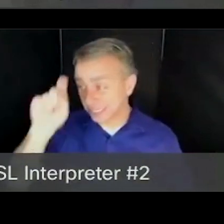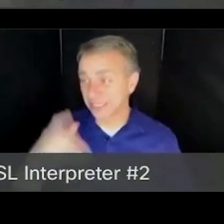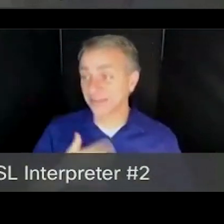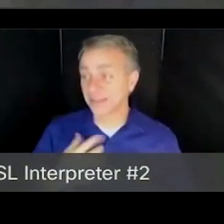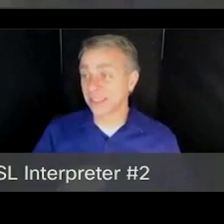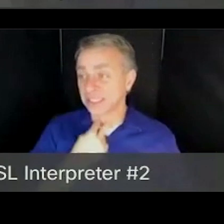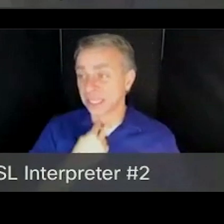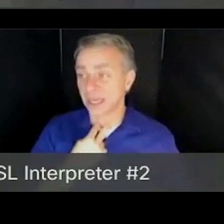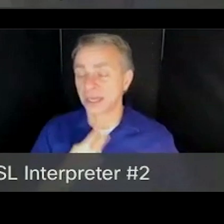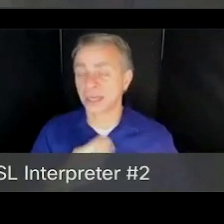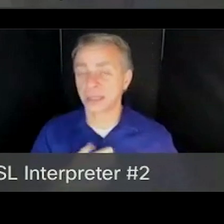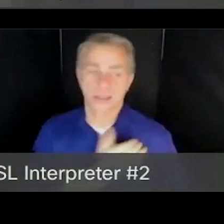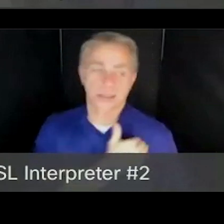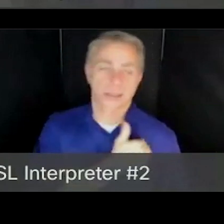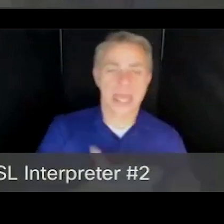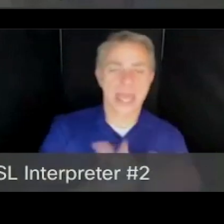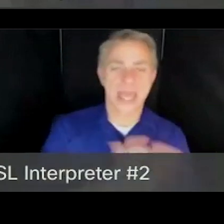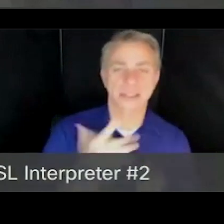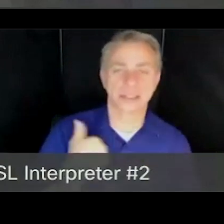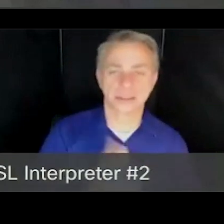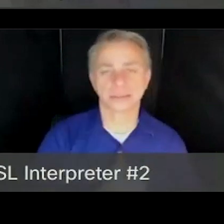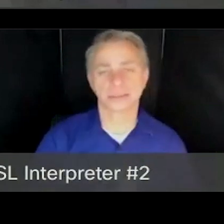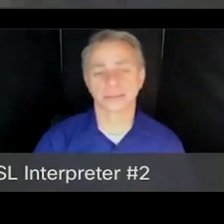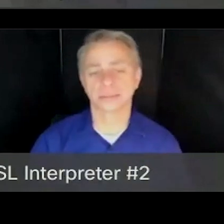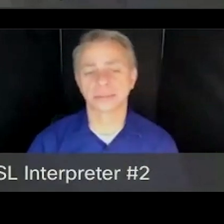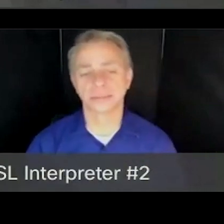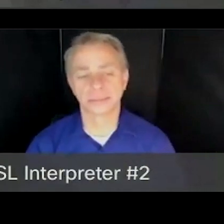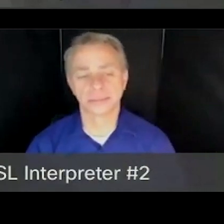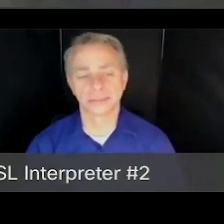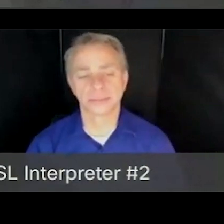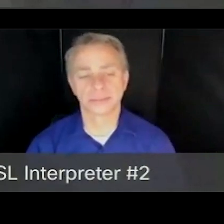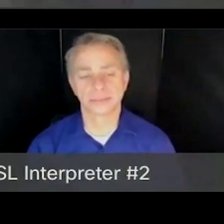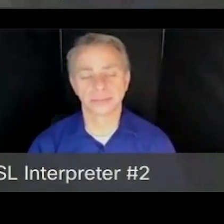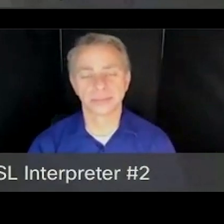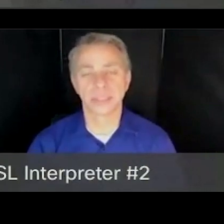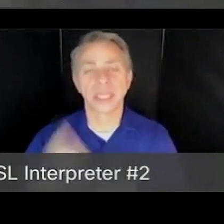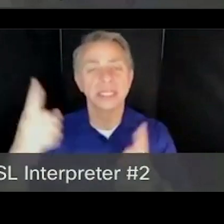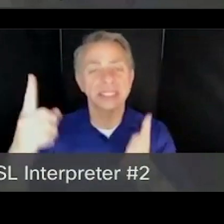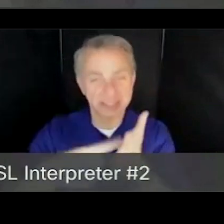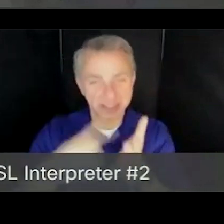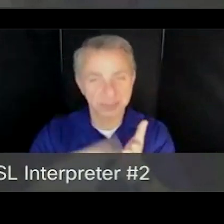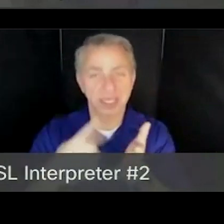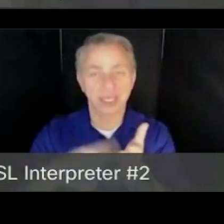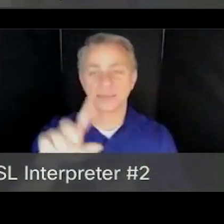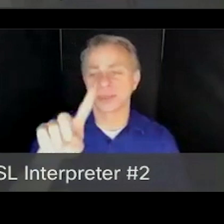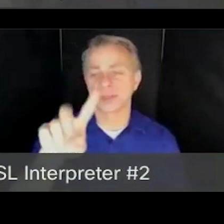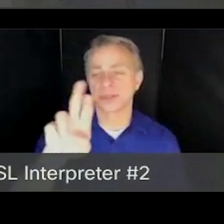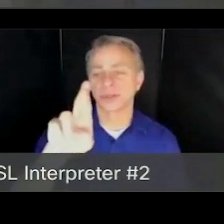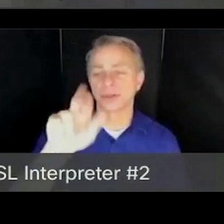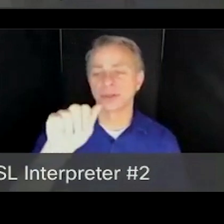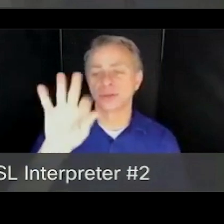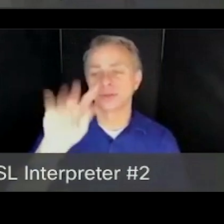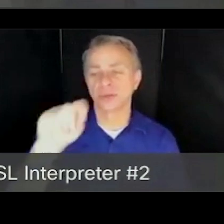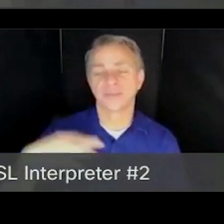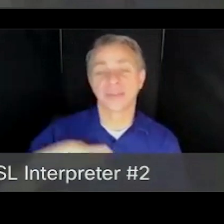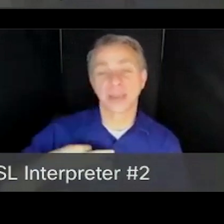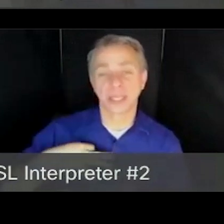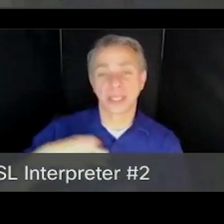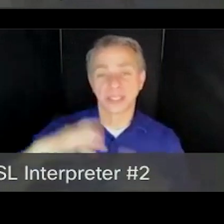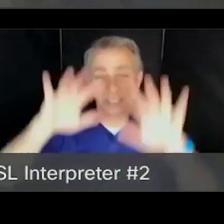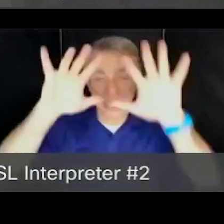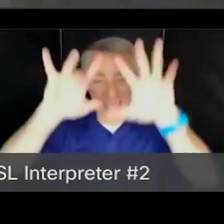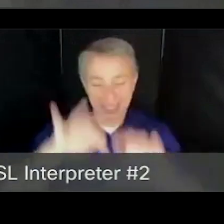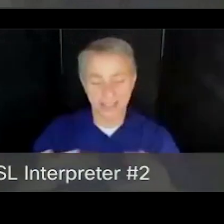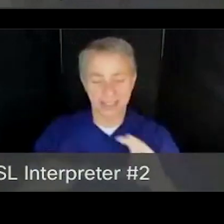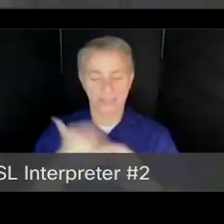There's not a lot of time, but if we get some draft applications or portions of applications, we will try to give you feedback on them.